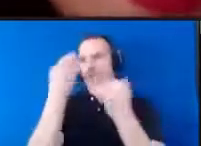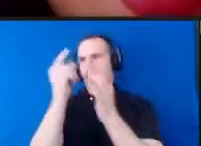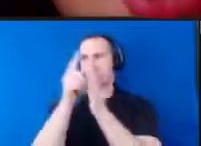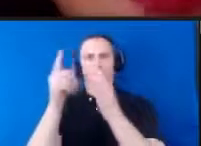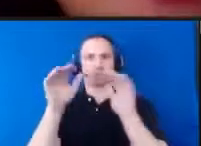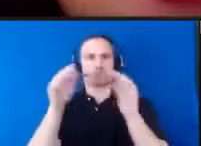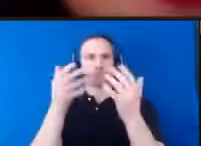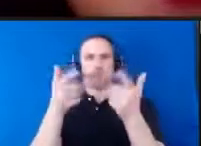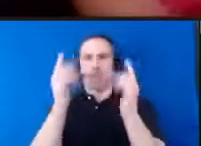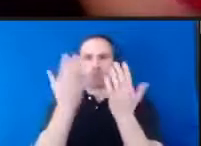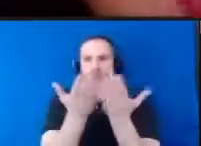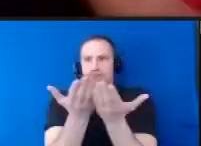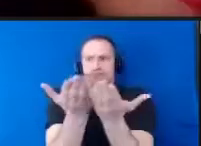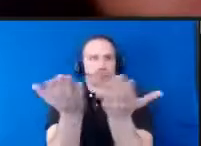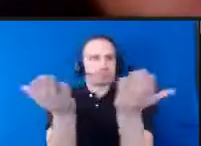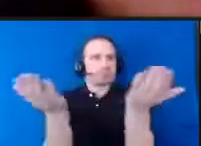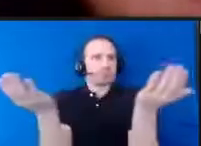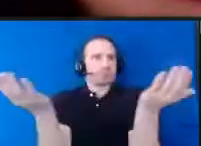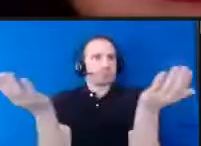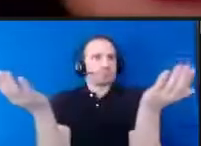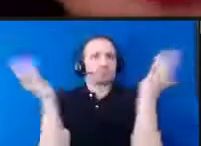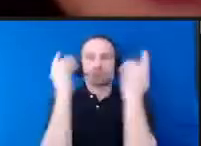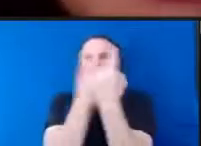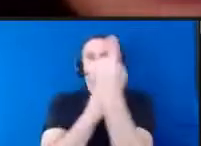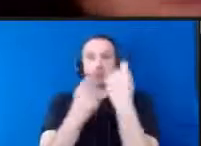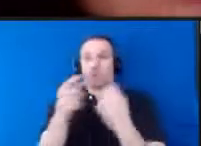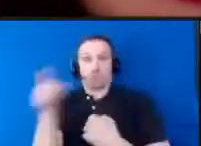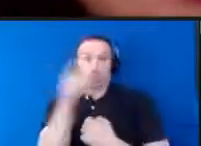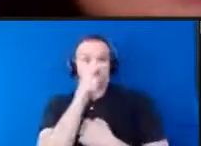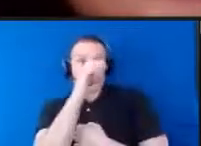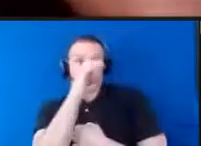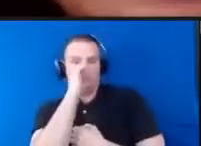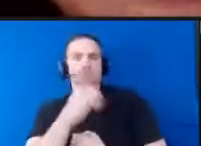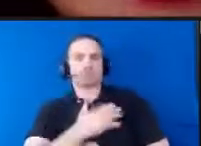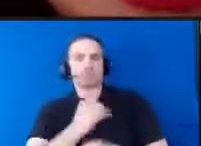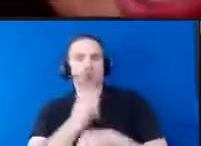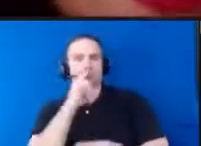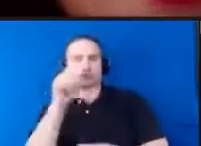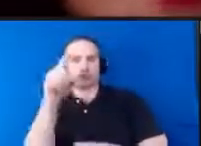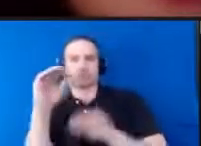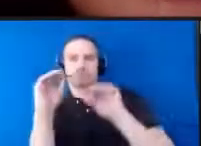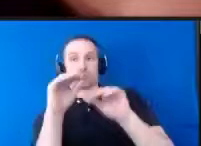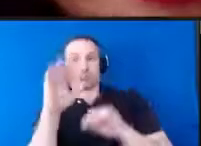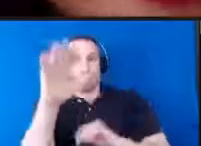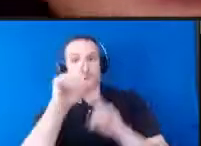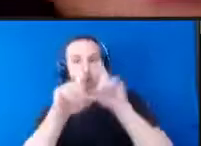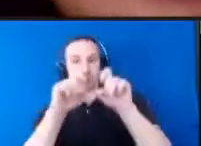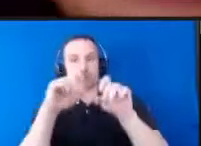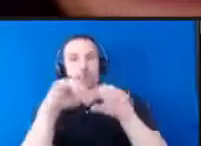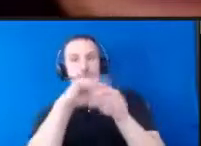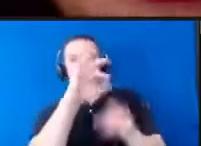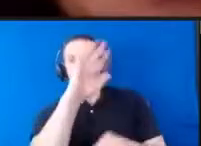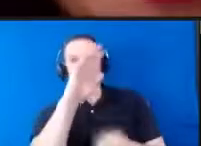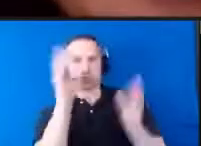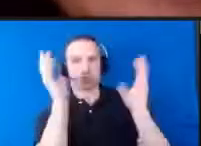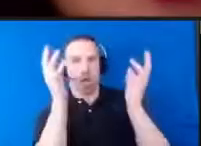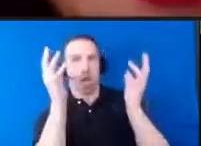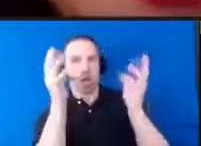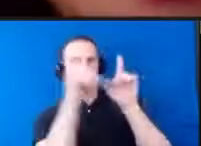audience. Those of you watching, please be sure to post your questions in the Facebook chat or text them to